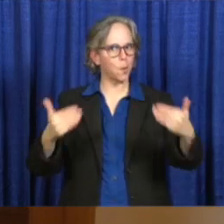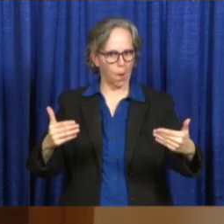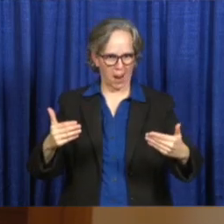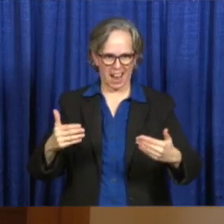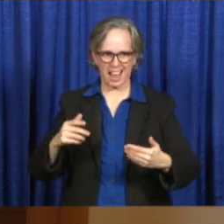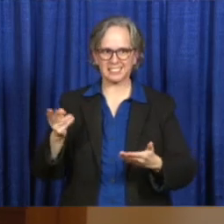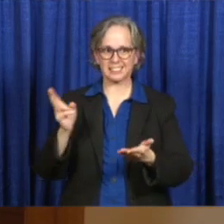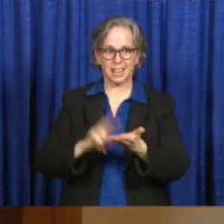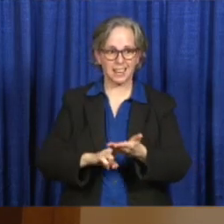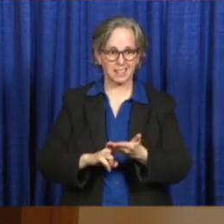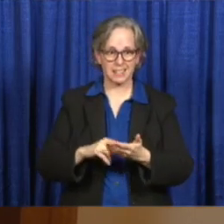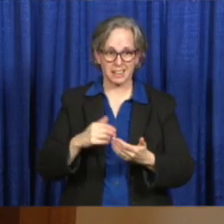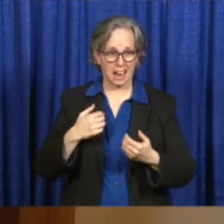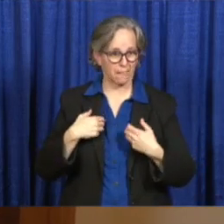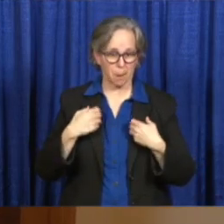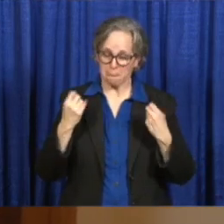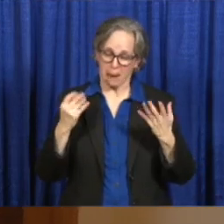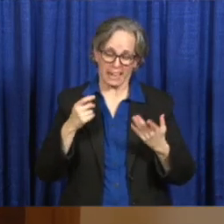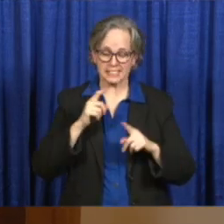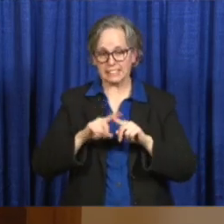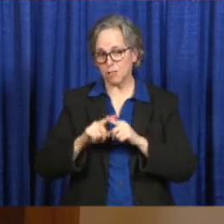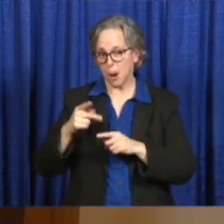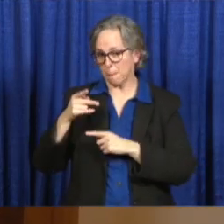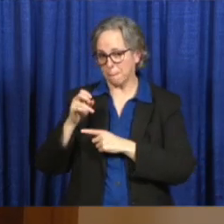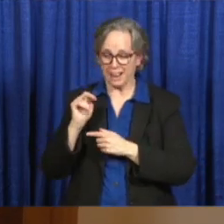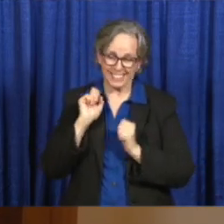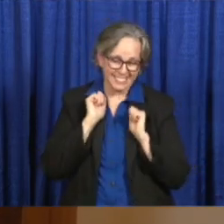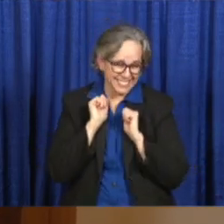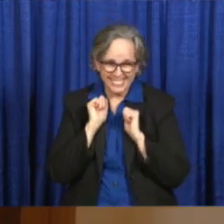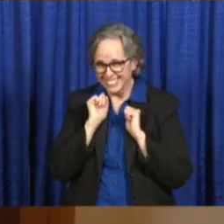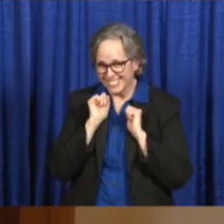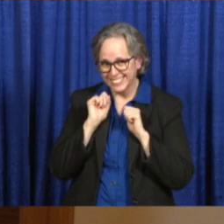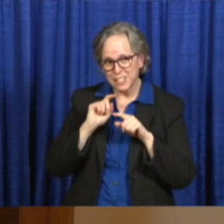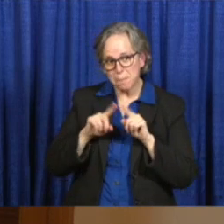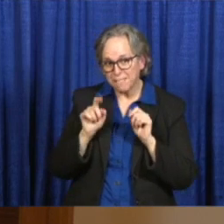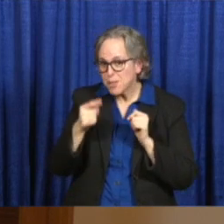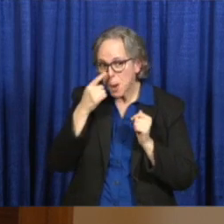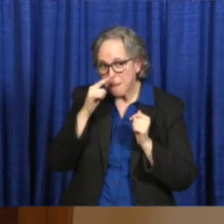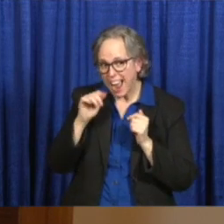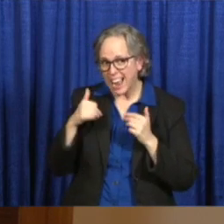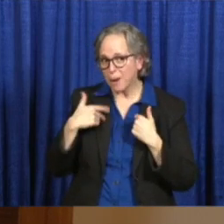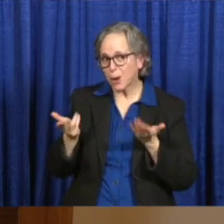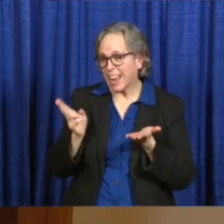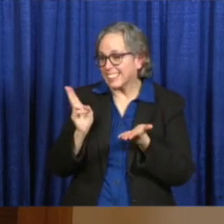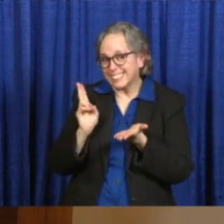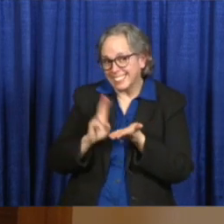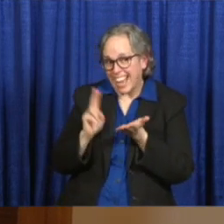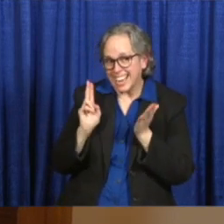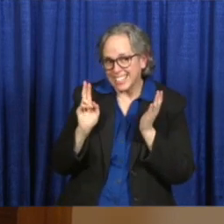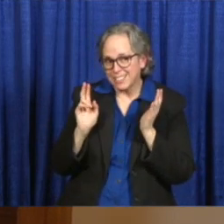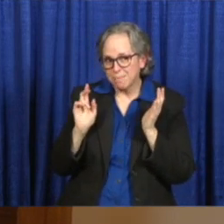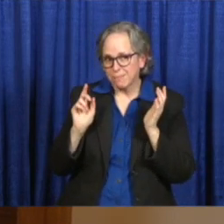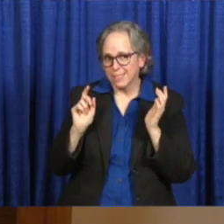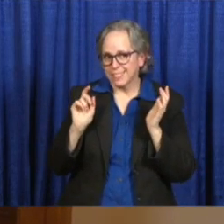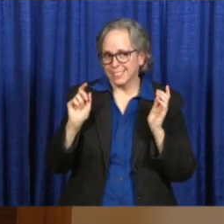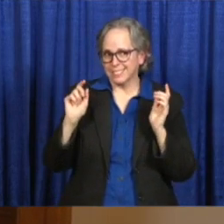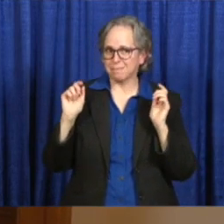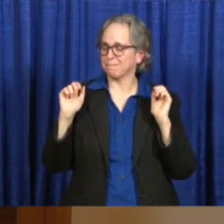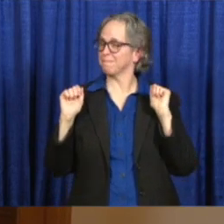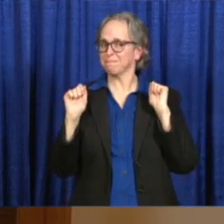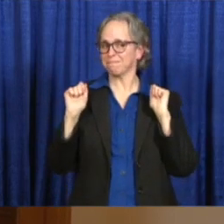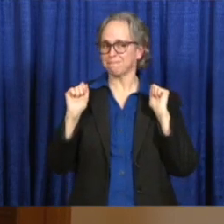find my one normal pen here. But I am signing ceremonially here an